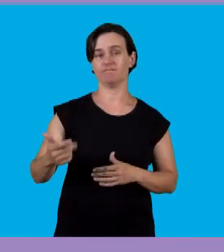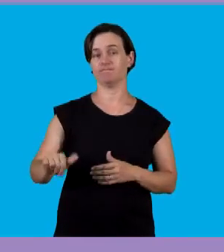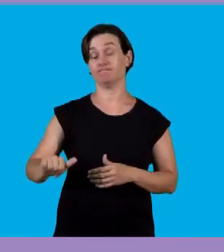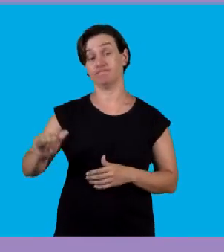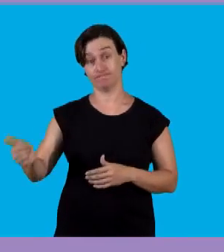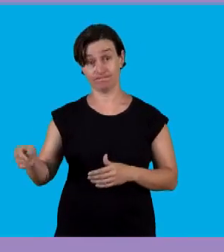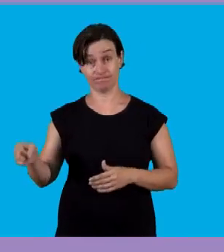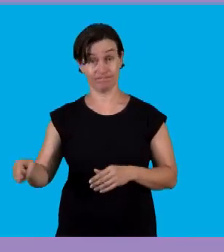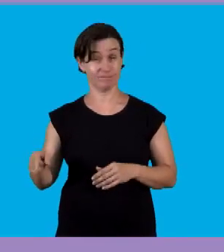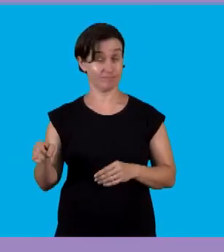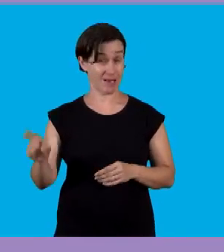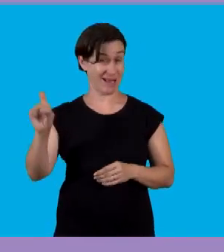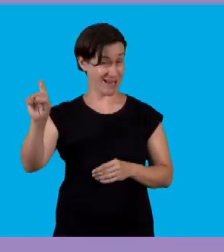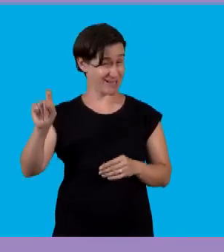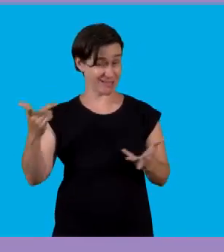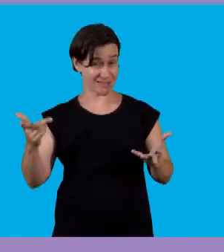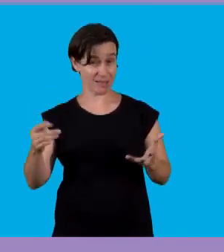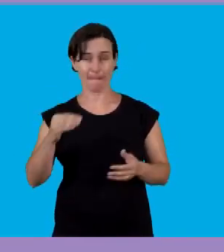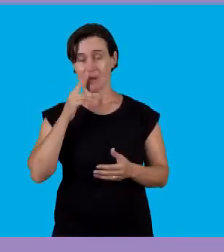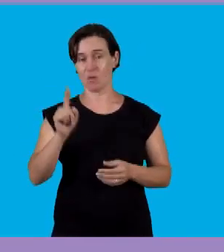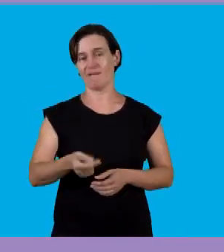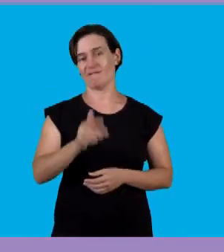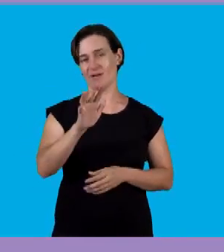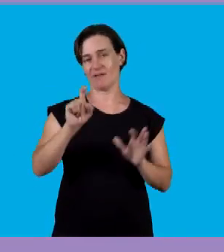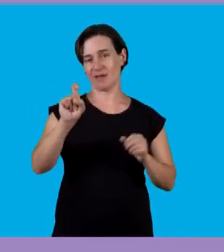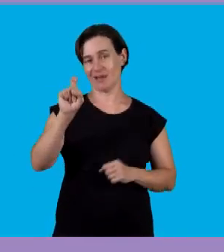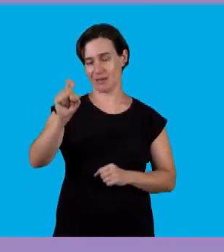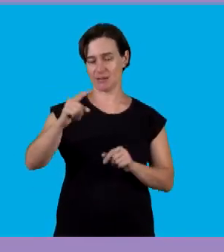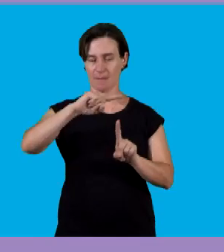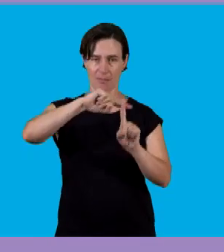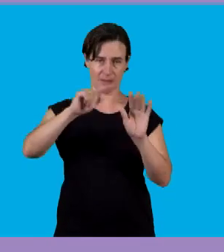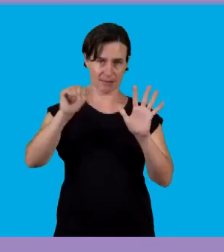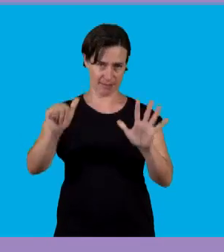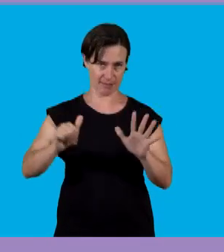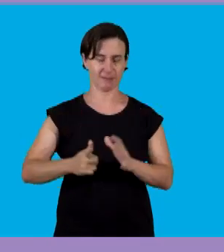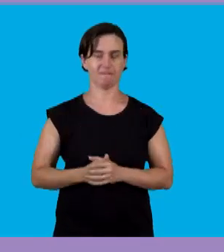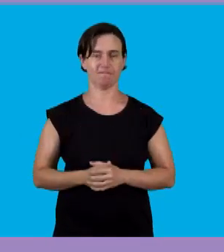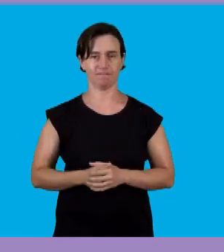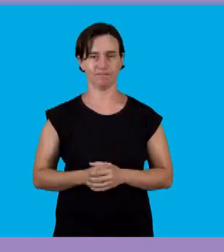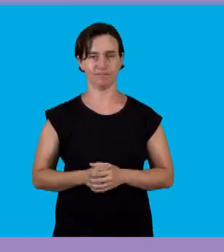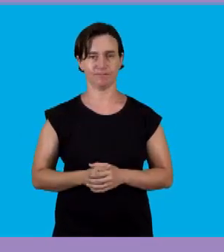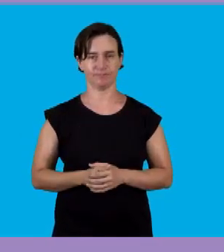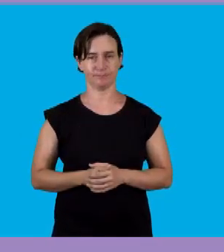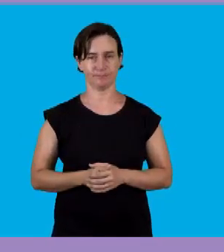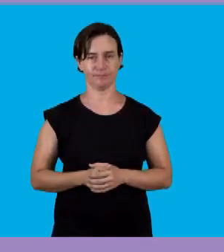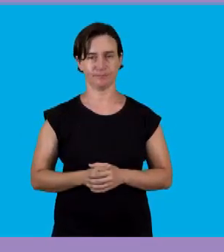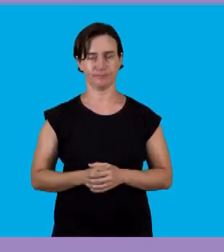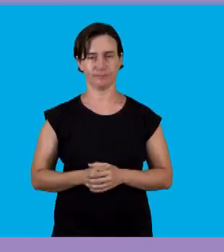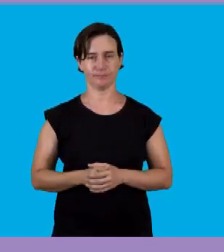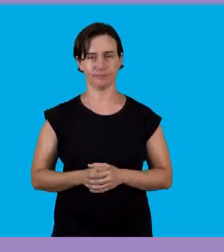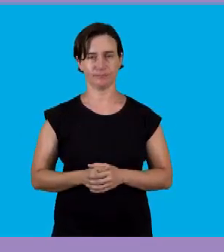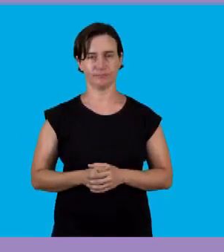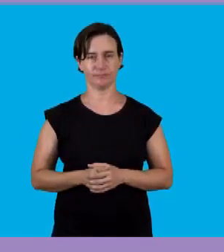the input value of 5, and a 5x plus 6 for the input